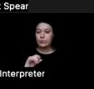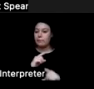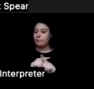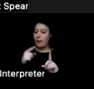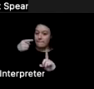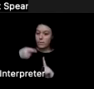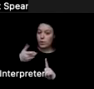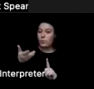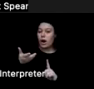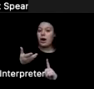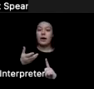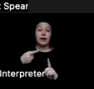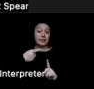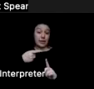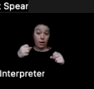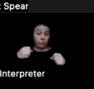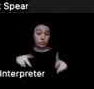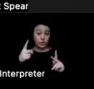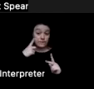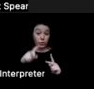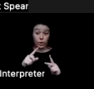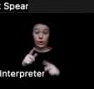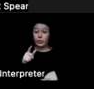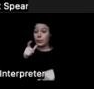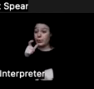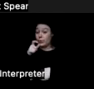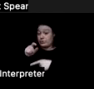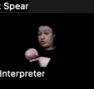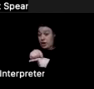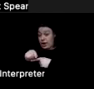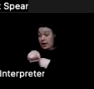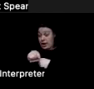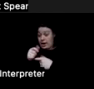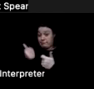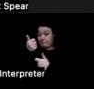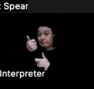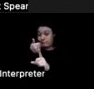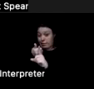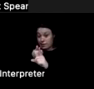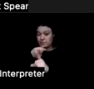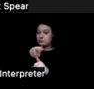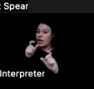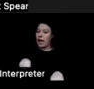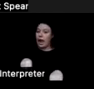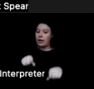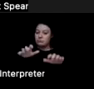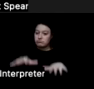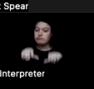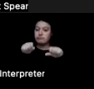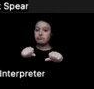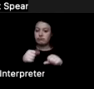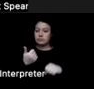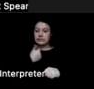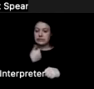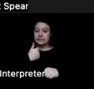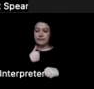this is an opportunity for the trainee to take matters into their own hands, to do some self-reflection, some self-assessment, create